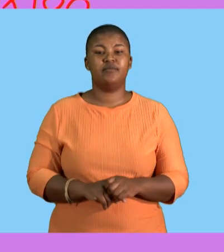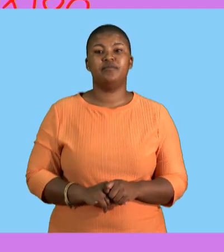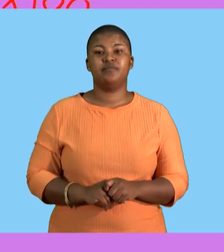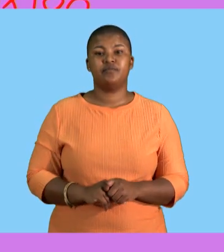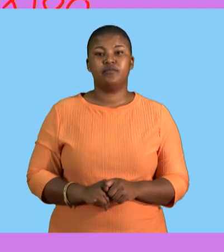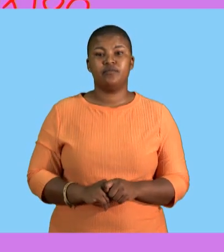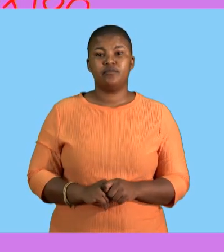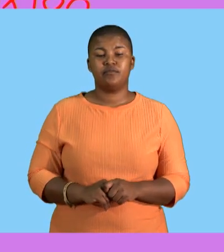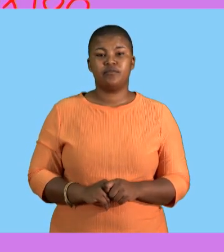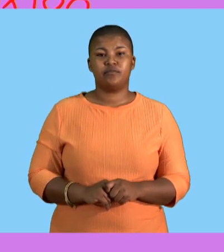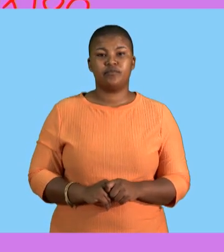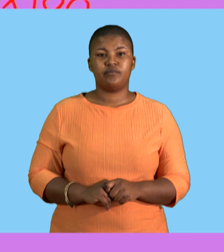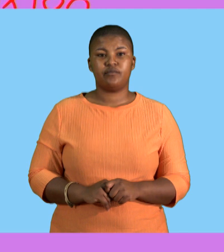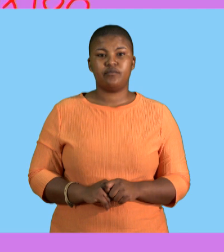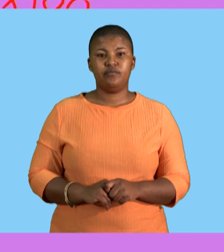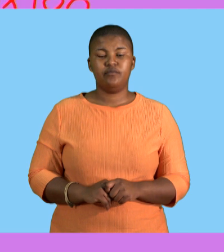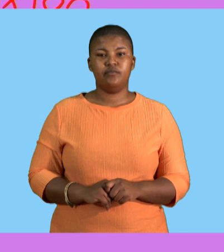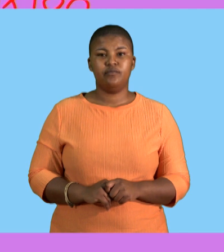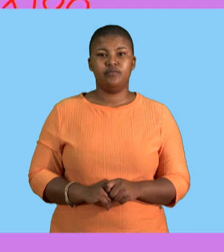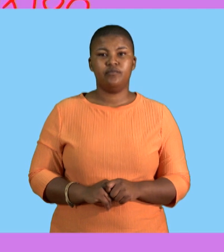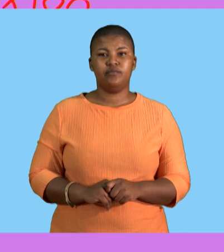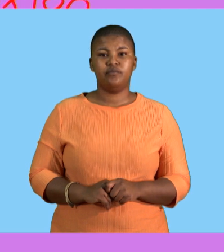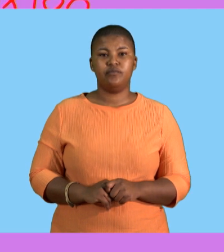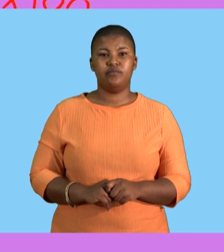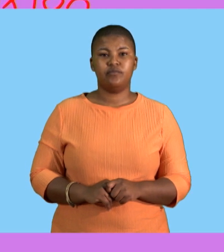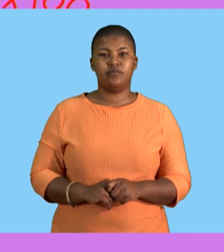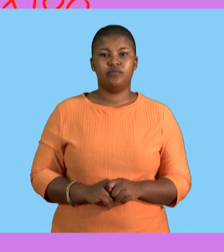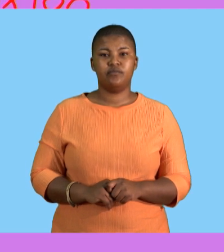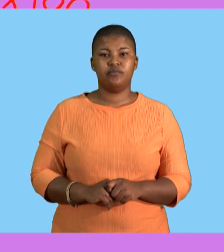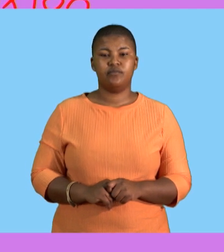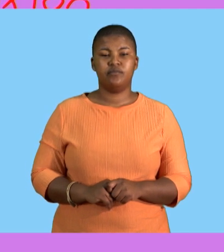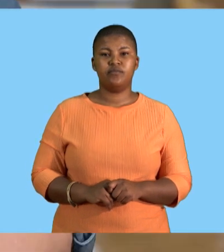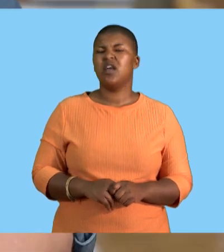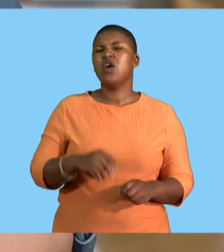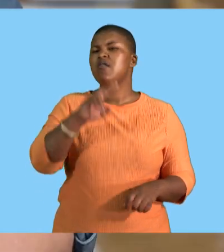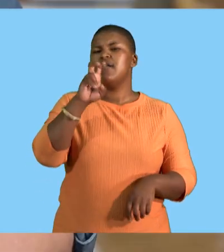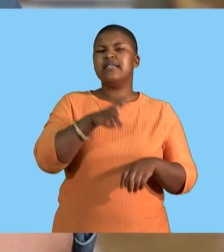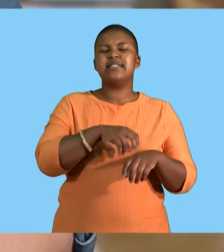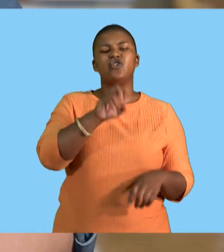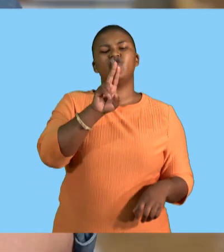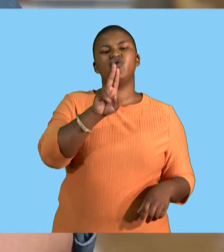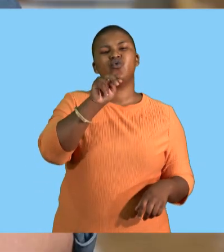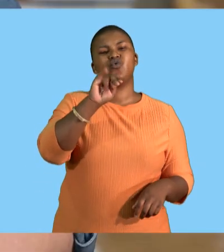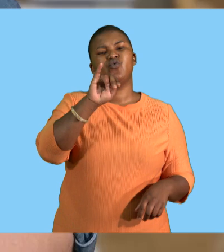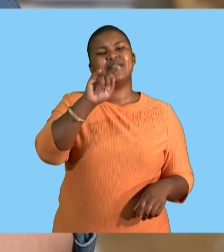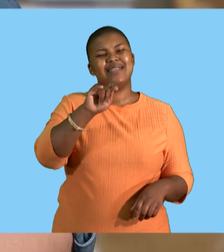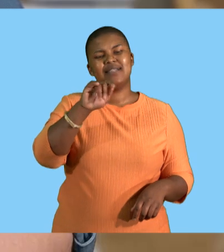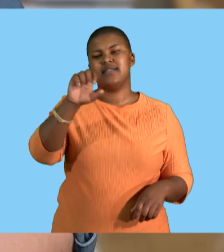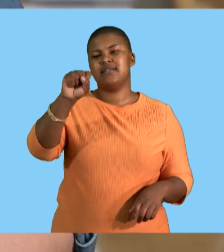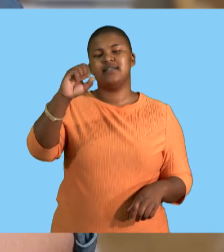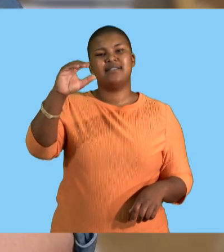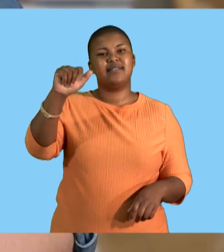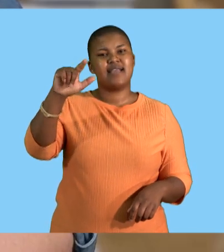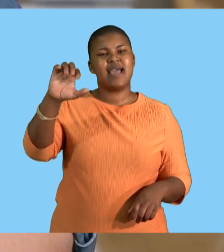here. We need a unit scale. Now what is a unit scale? A unit scale is 1 to something